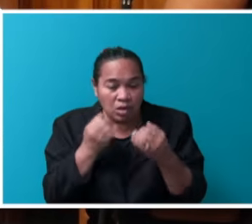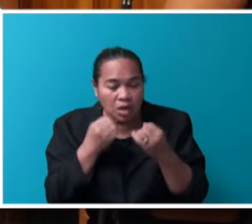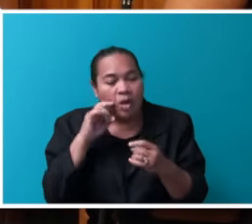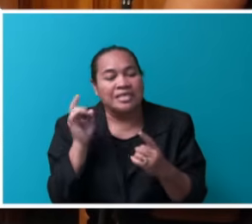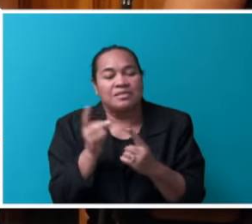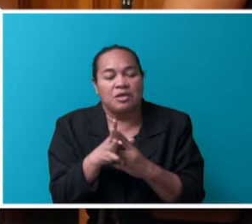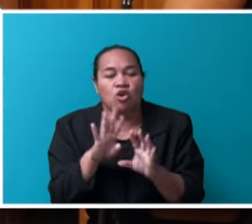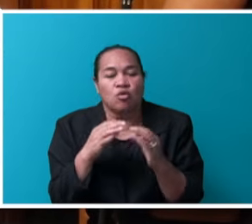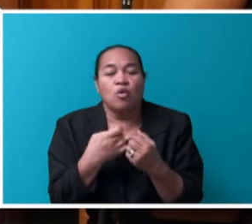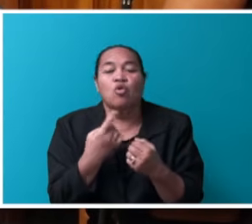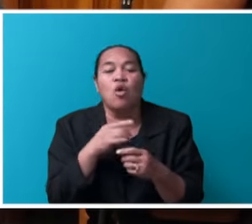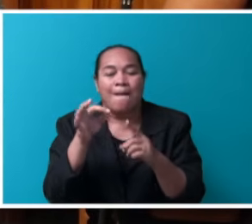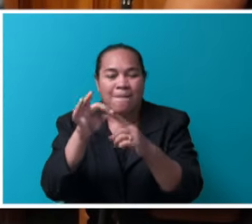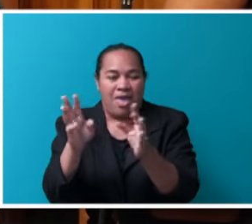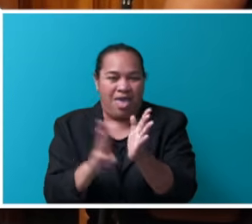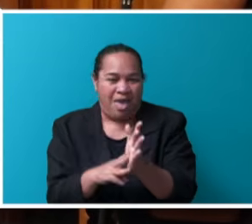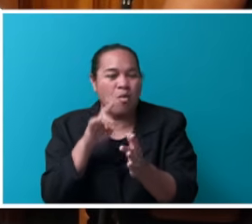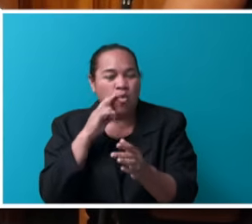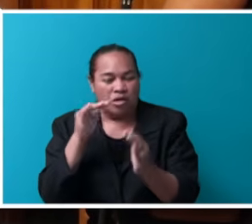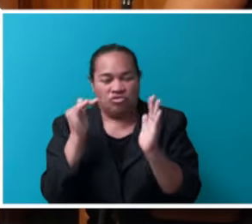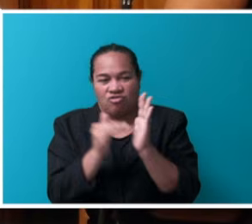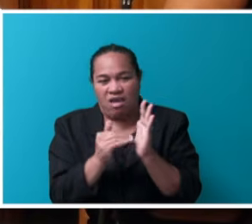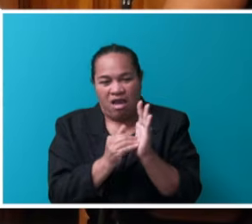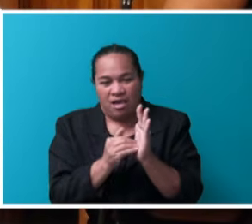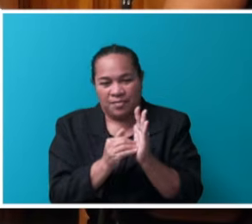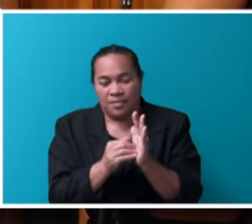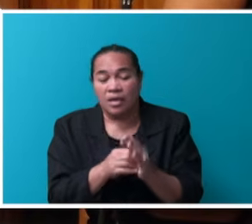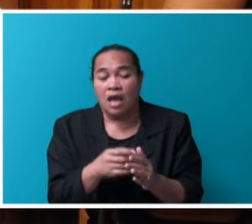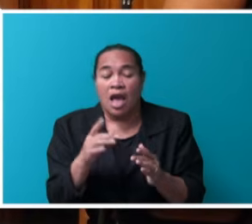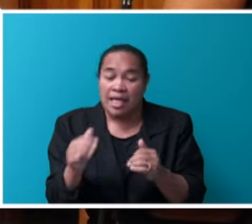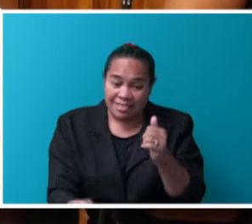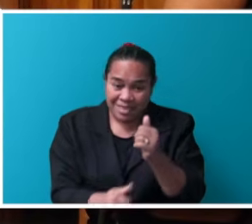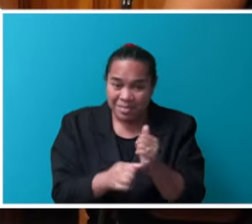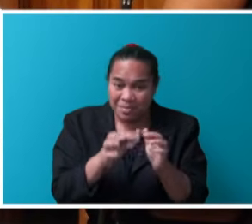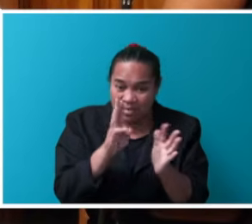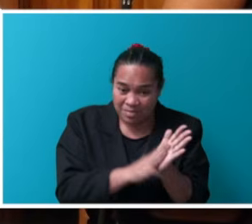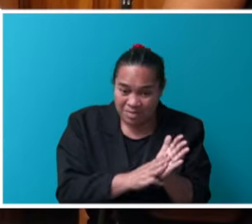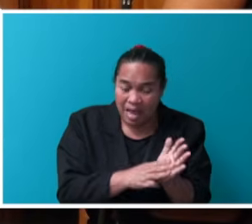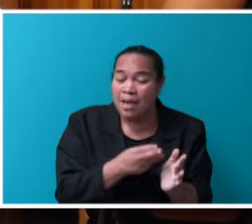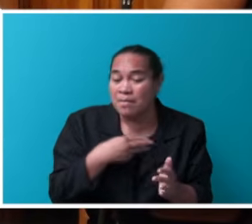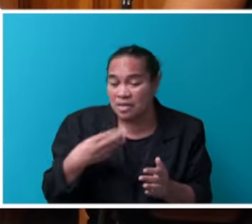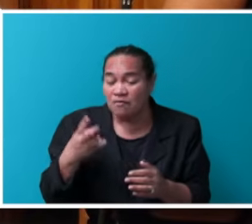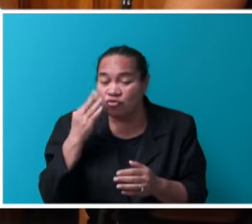by the Honourable Prime Minister and include members, the Deputy Prime Ministers, Minister for Sugar, Leader of the Opposition, and a member